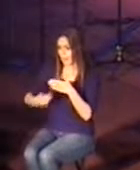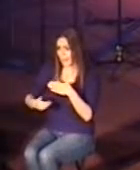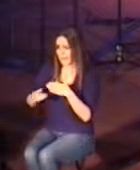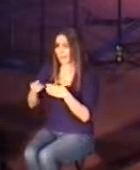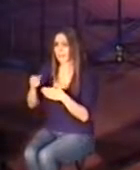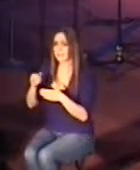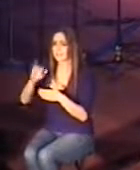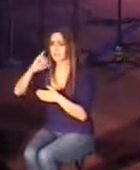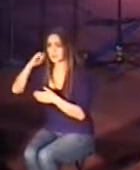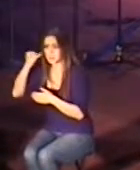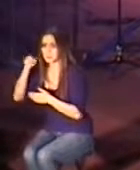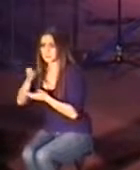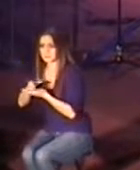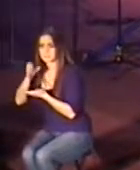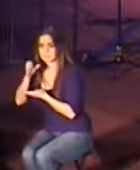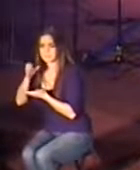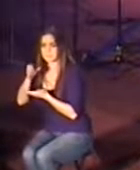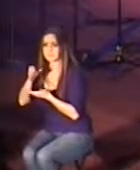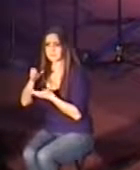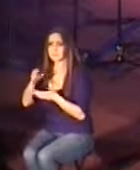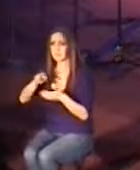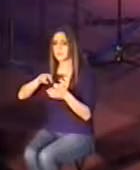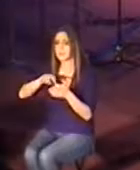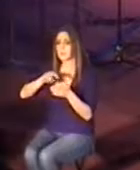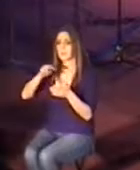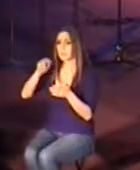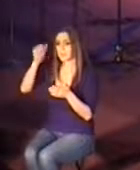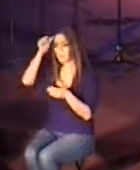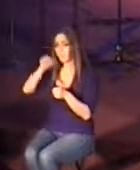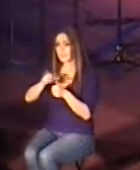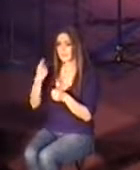reminds us of the physical human body that Jesus took